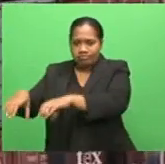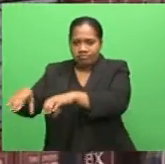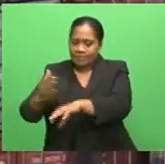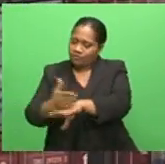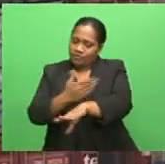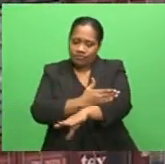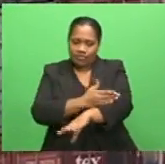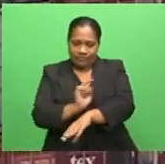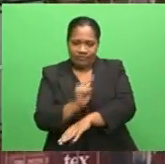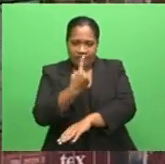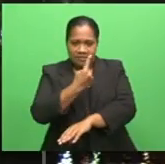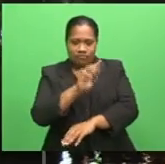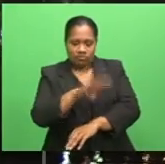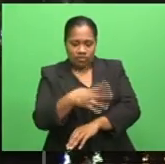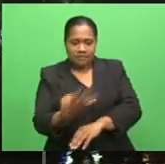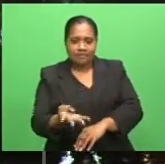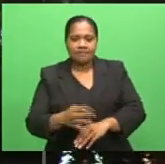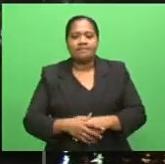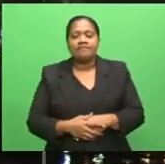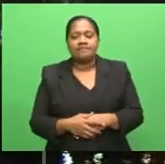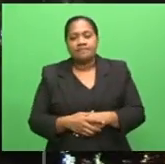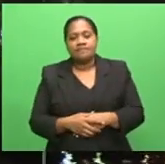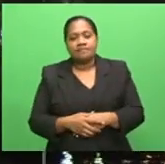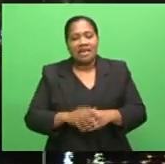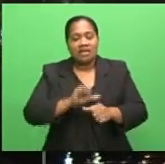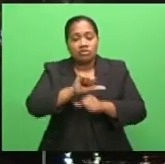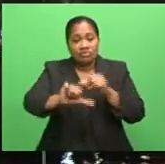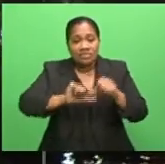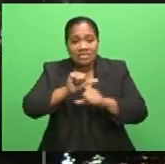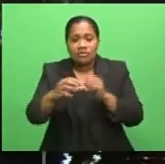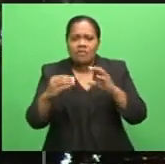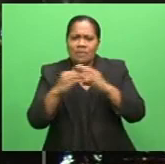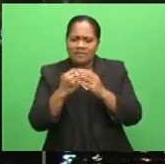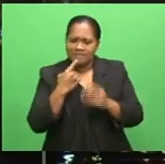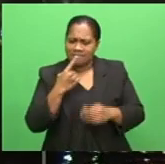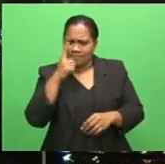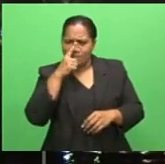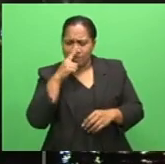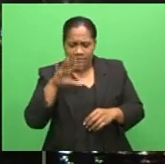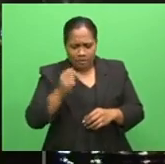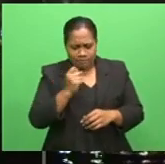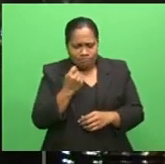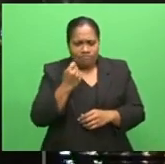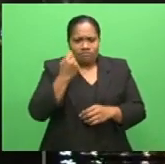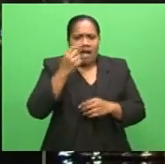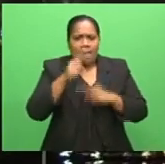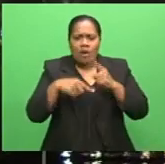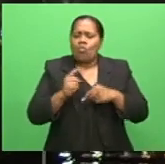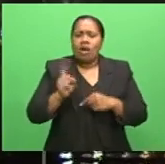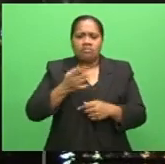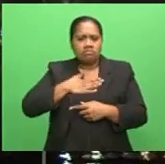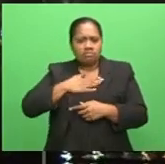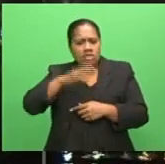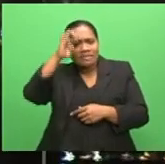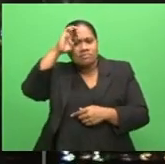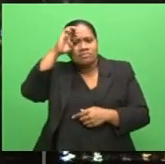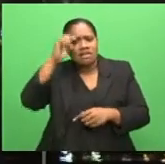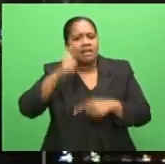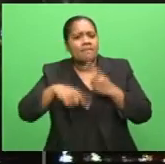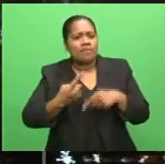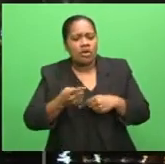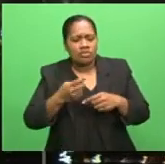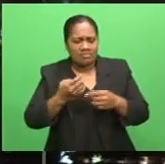Mboila, FBC News. The Association of Banks says people should be realistic about their expectation with regards to interest rates